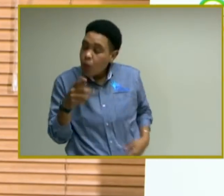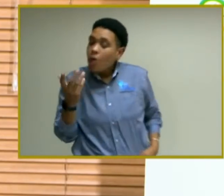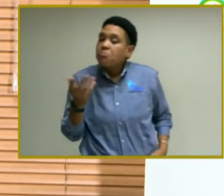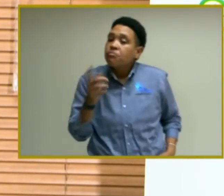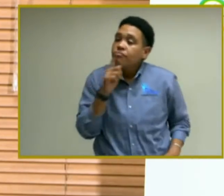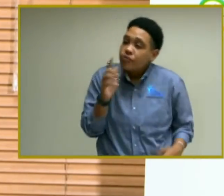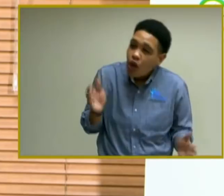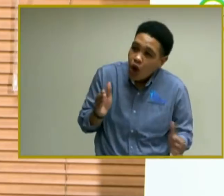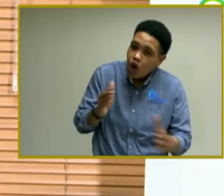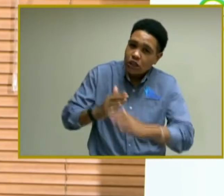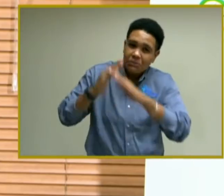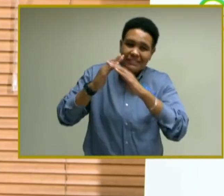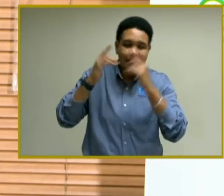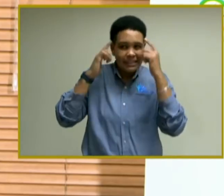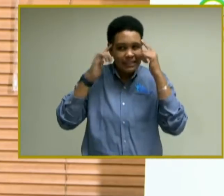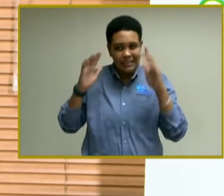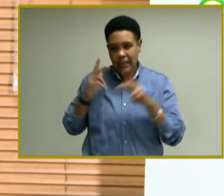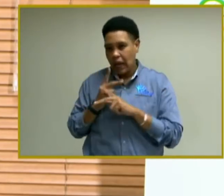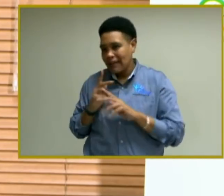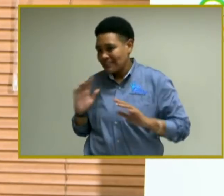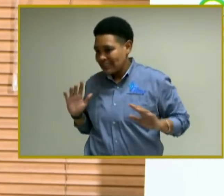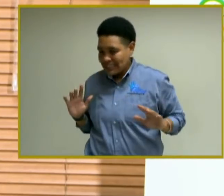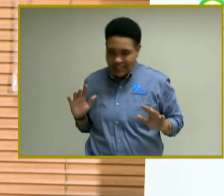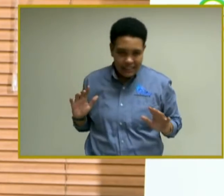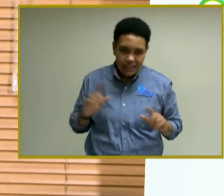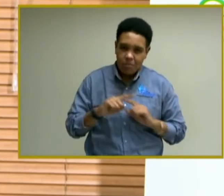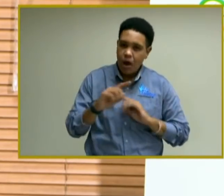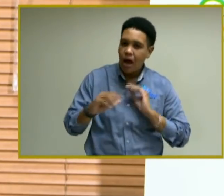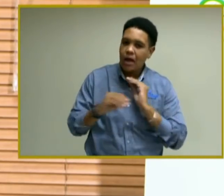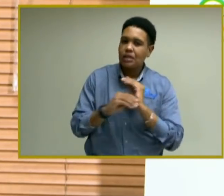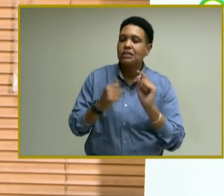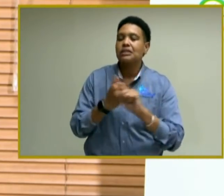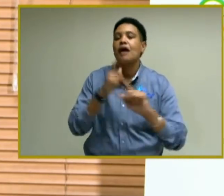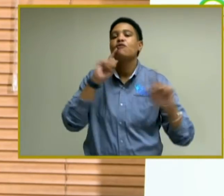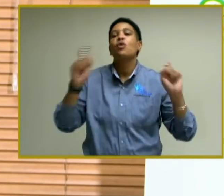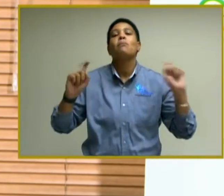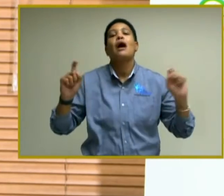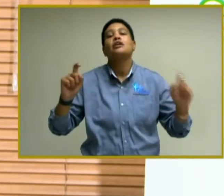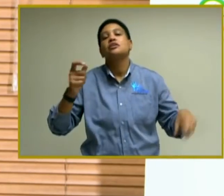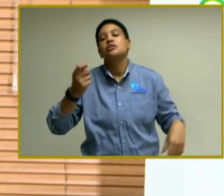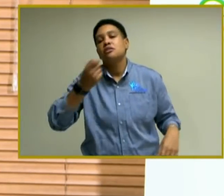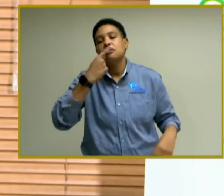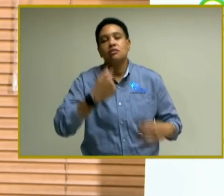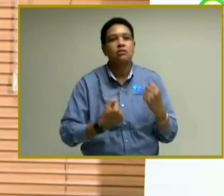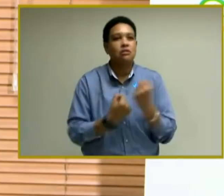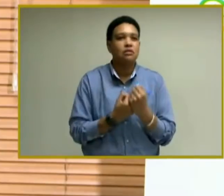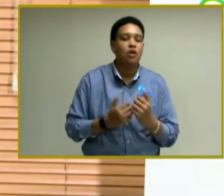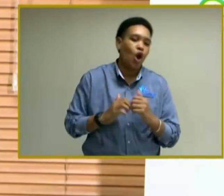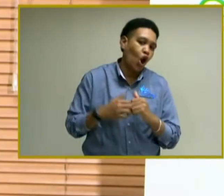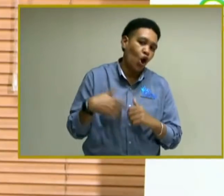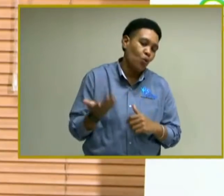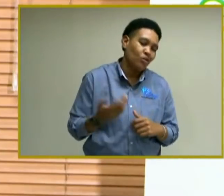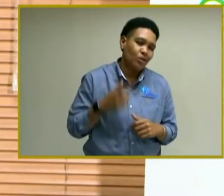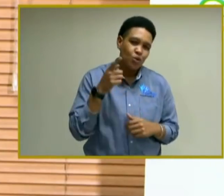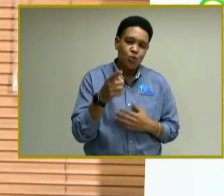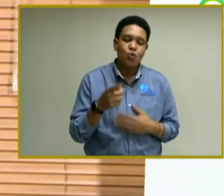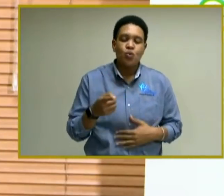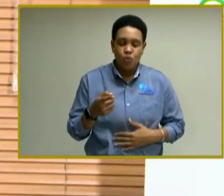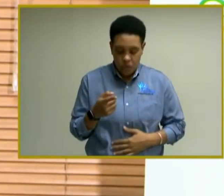to encourage prevention, but also to manage treatment. And